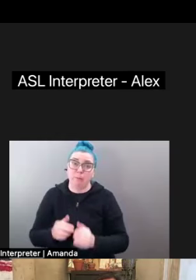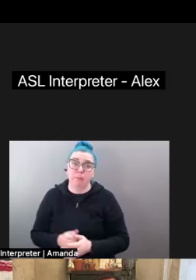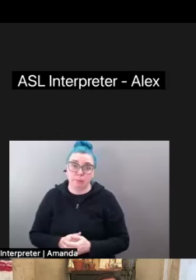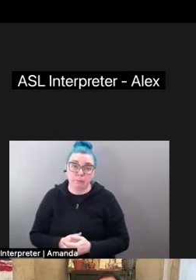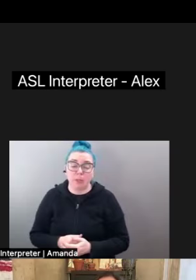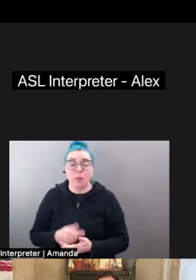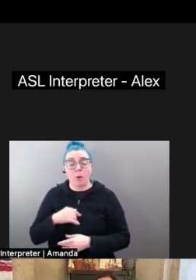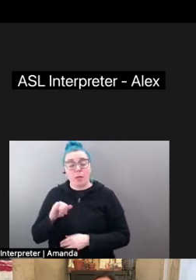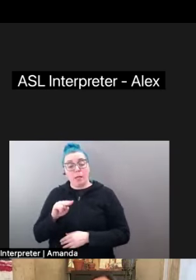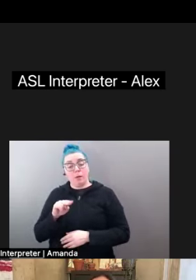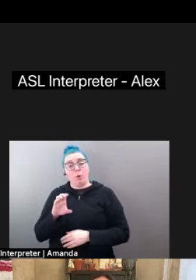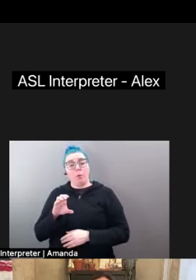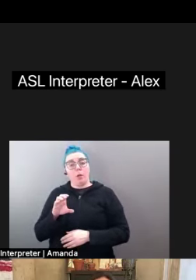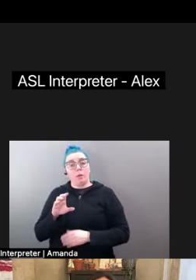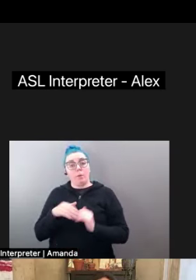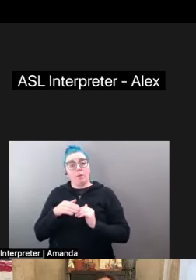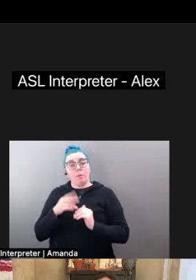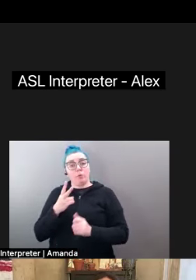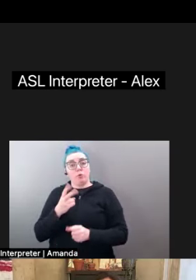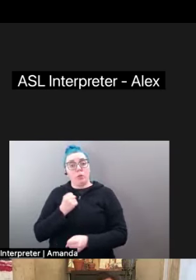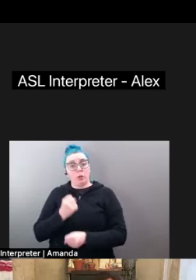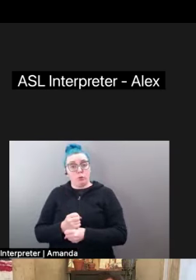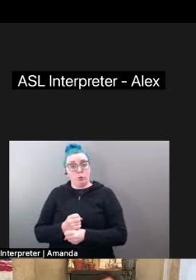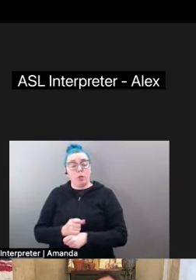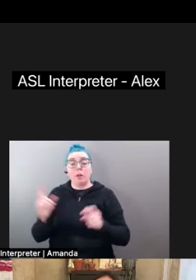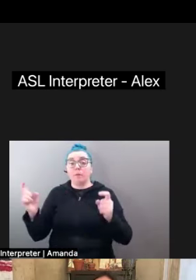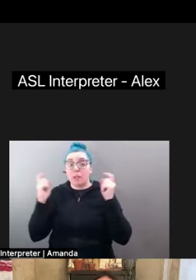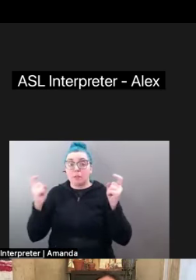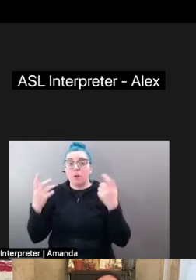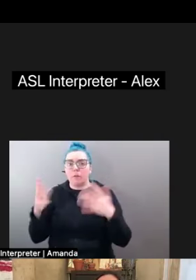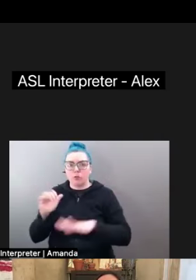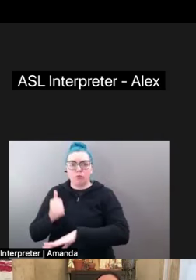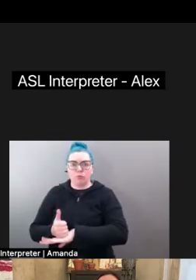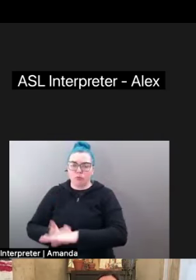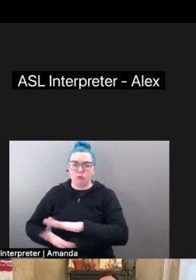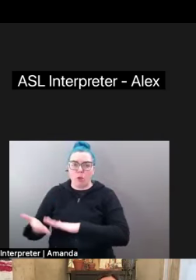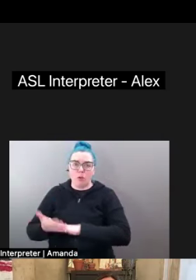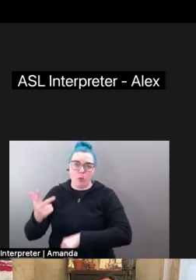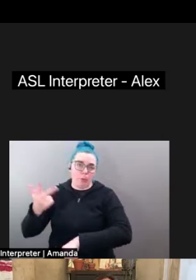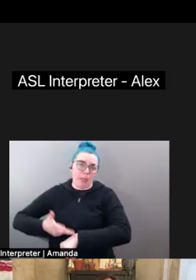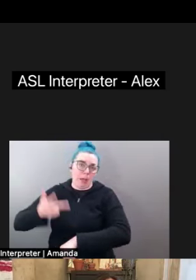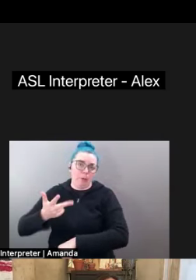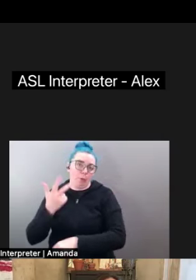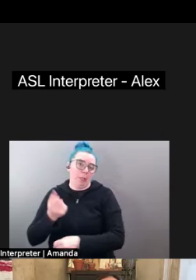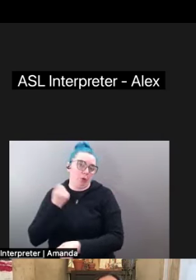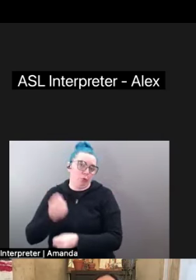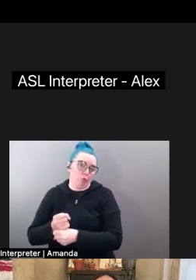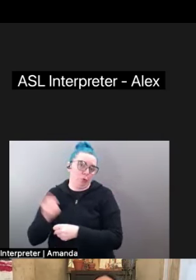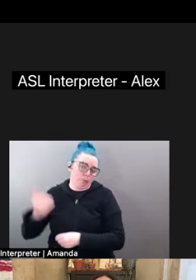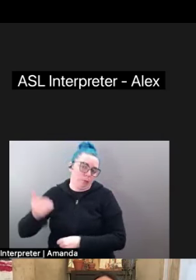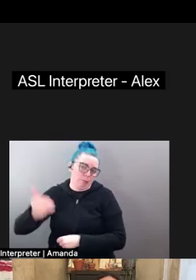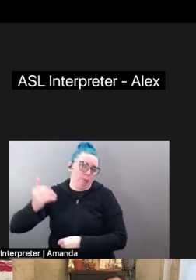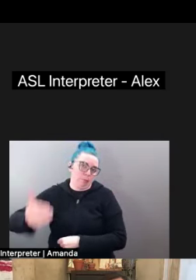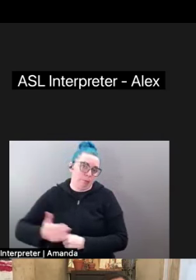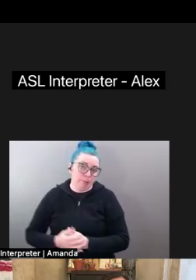minimum of 2 years and have a history of delivering the festival for a minimum of 3 years. So for example, if you delivered the festival previously